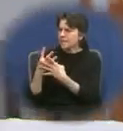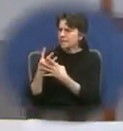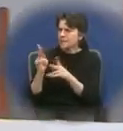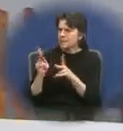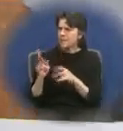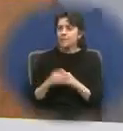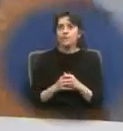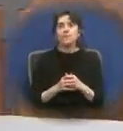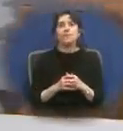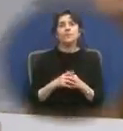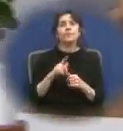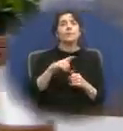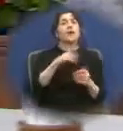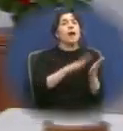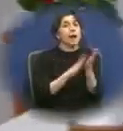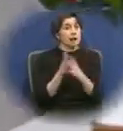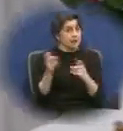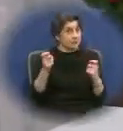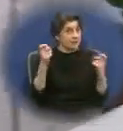Hallelujah,